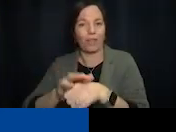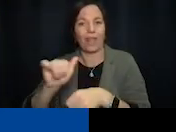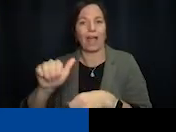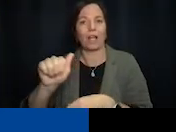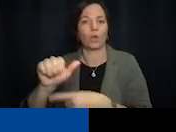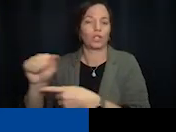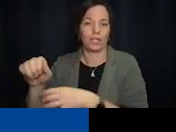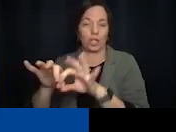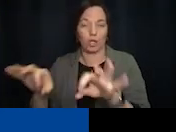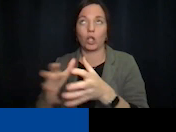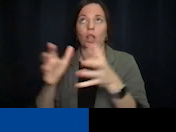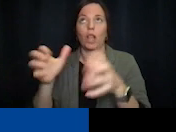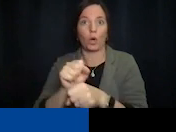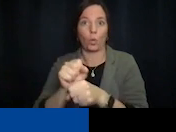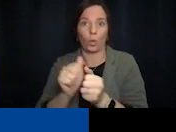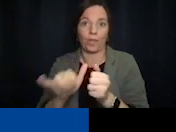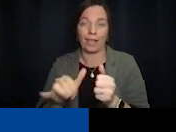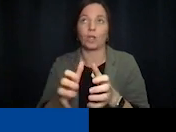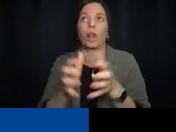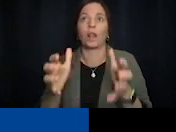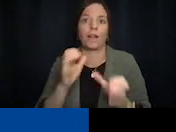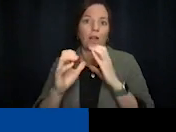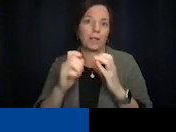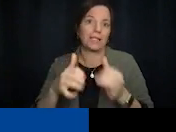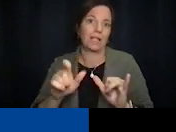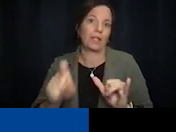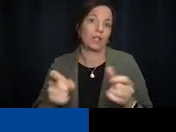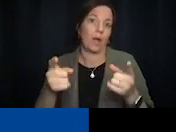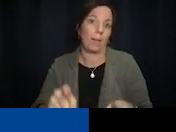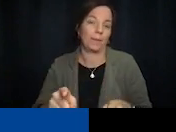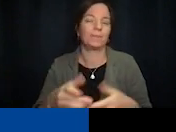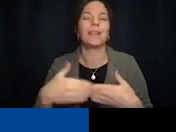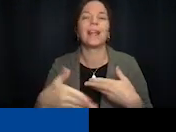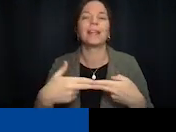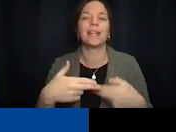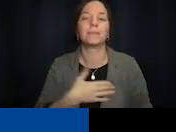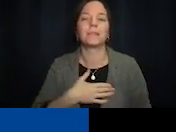area and still a lot of conversations to have. Next slide, please.